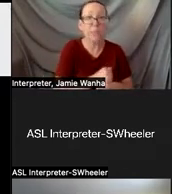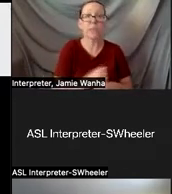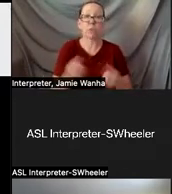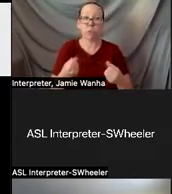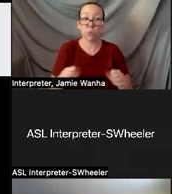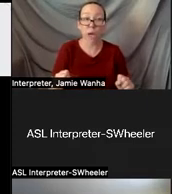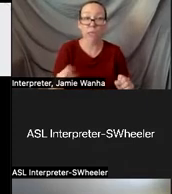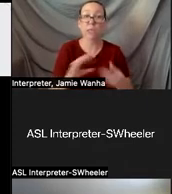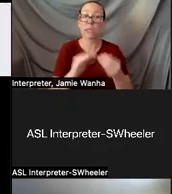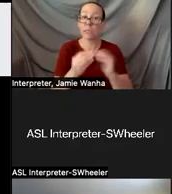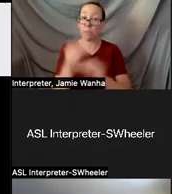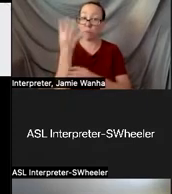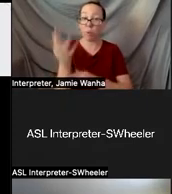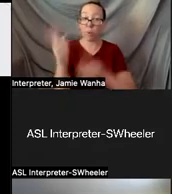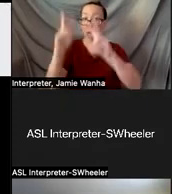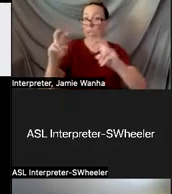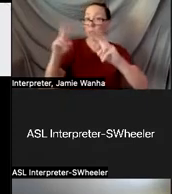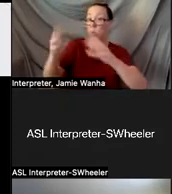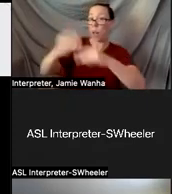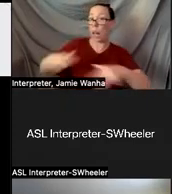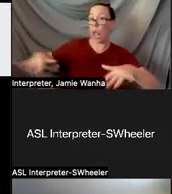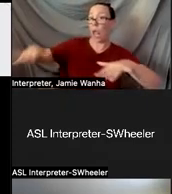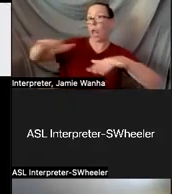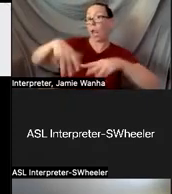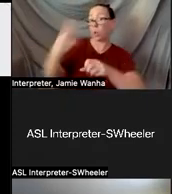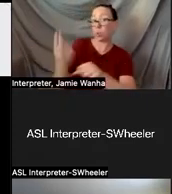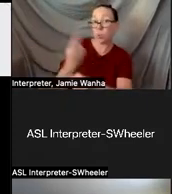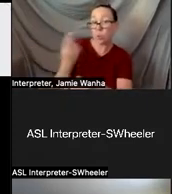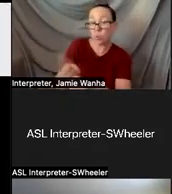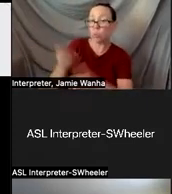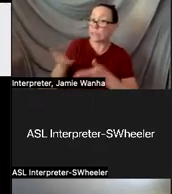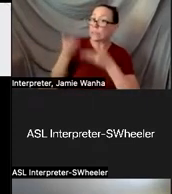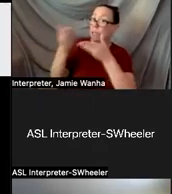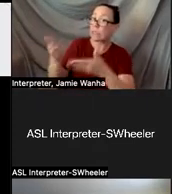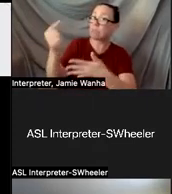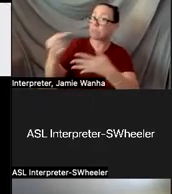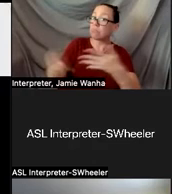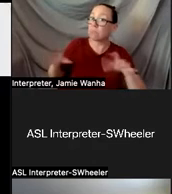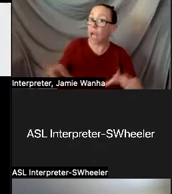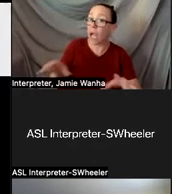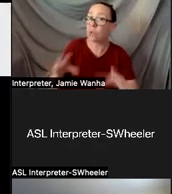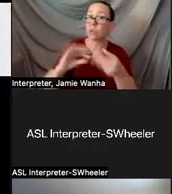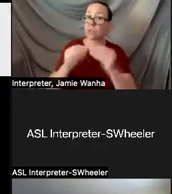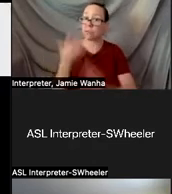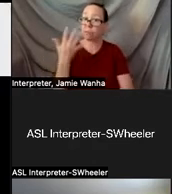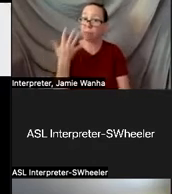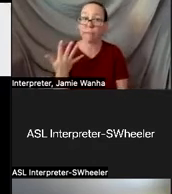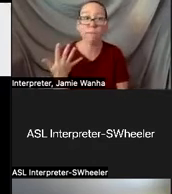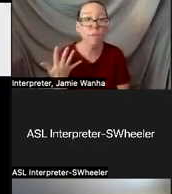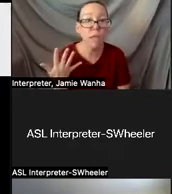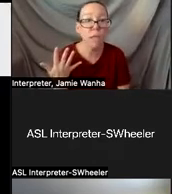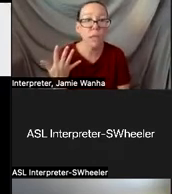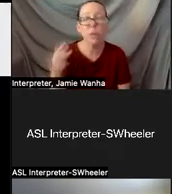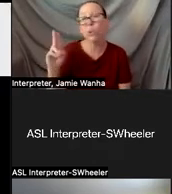Number four, assess local land use and zoning practices and recommend actions, of course. Number five, utility